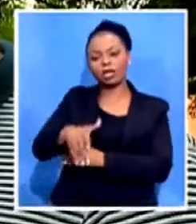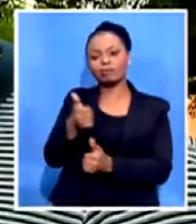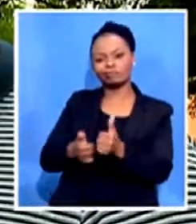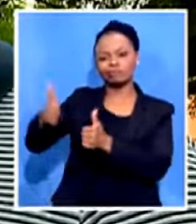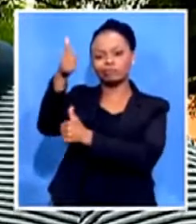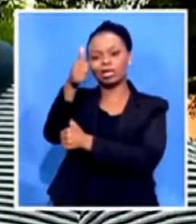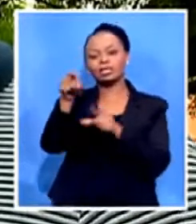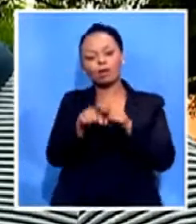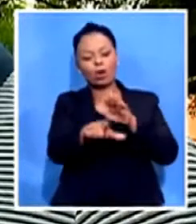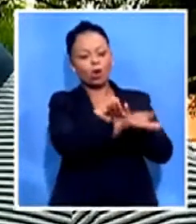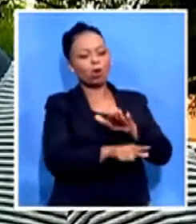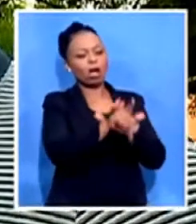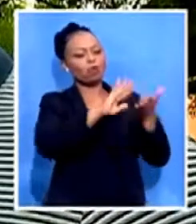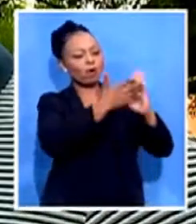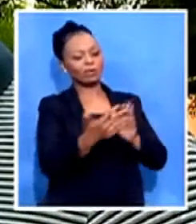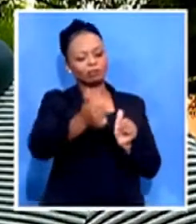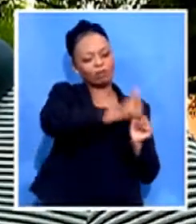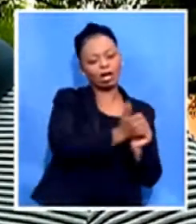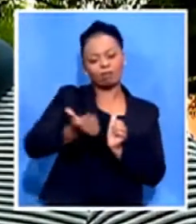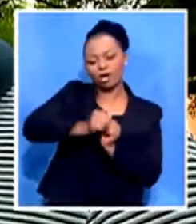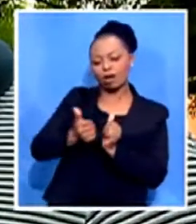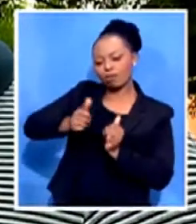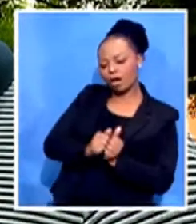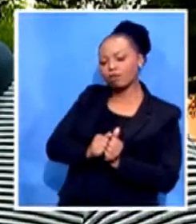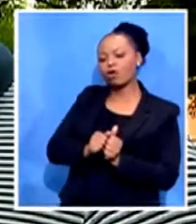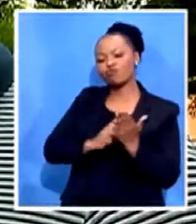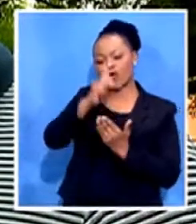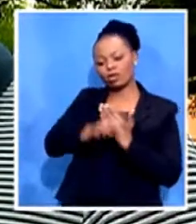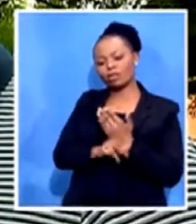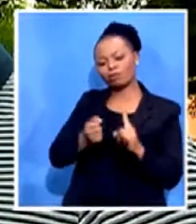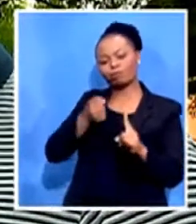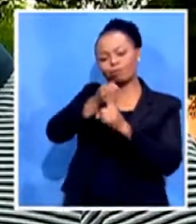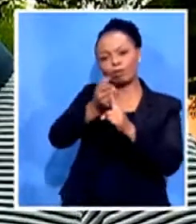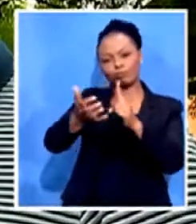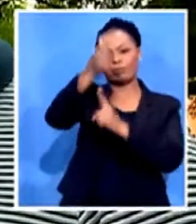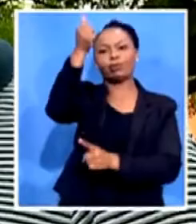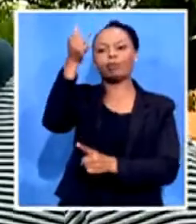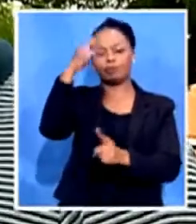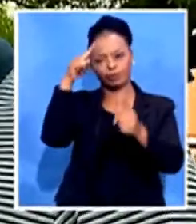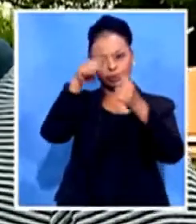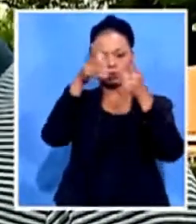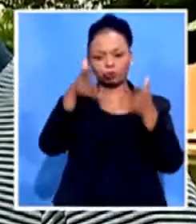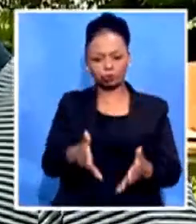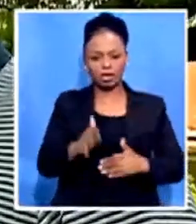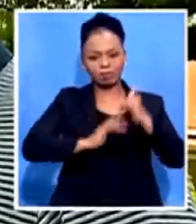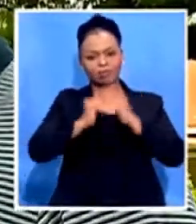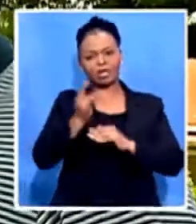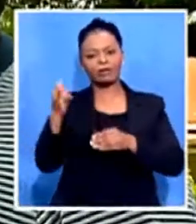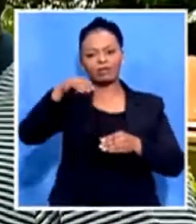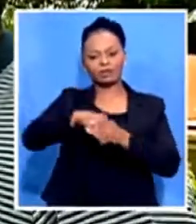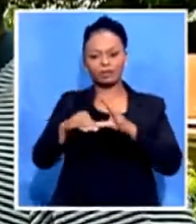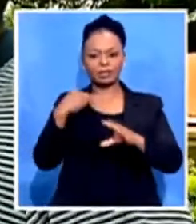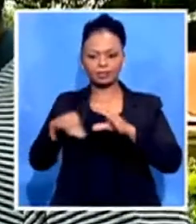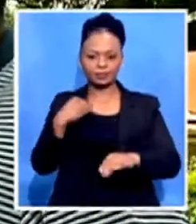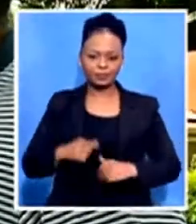make it attractive for external and private infrastructure investment. Yeah, I see the buildings here. They're